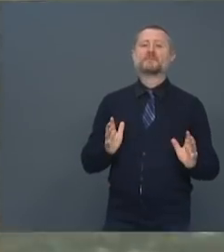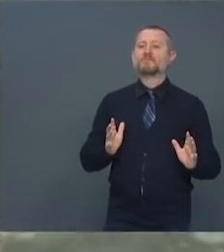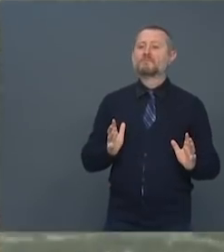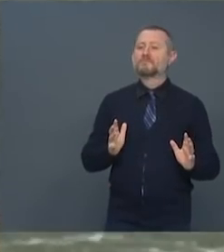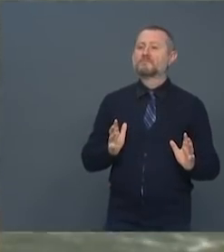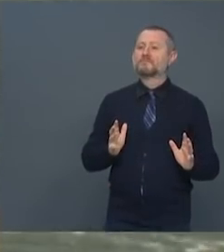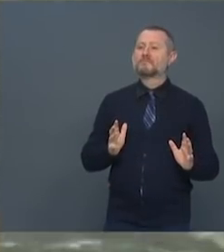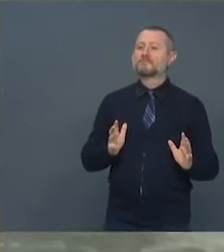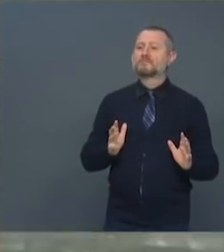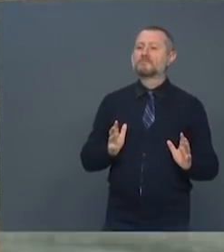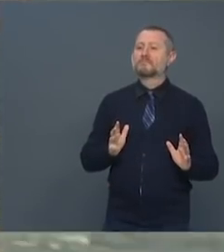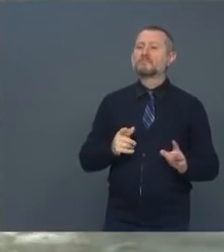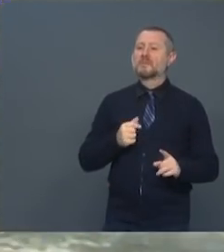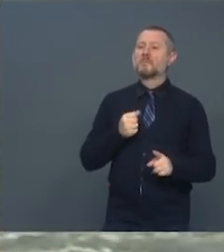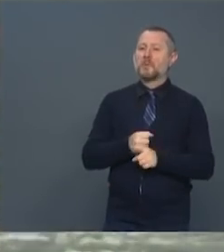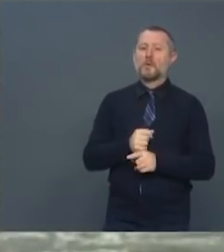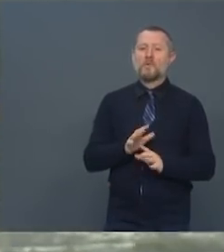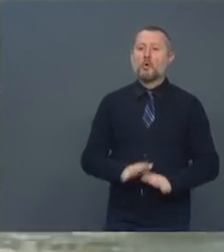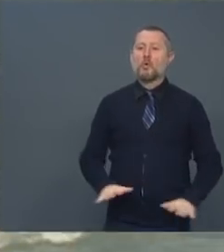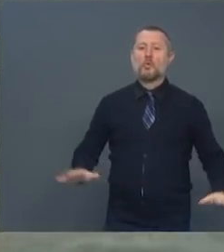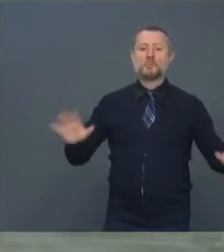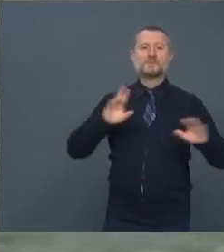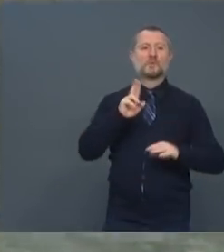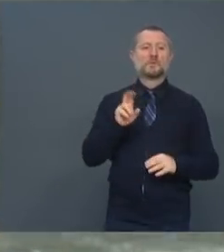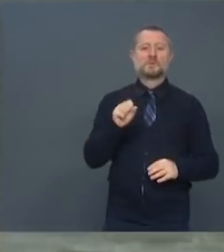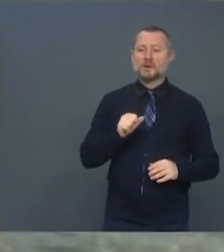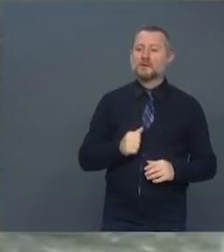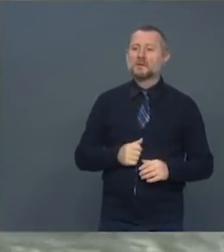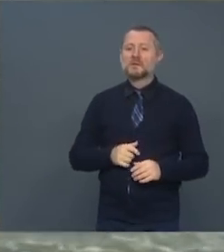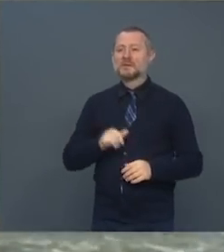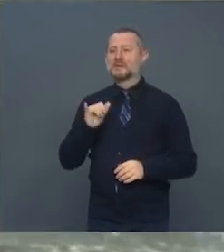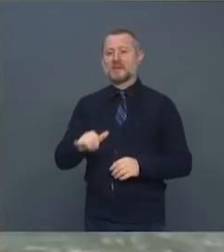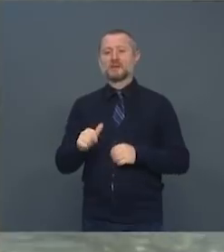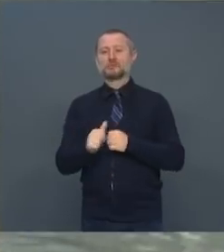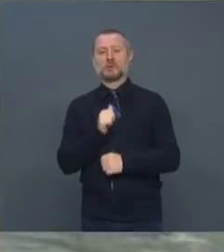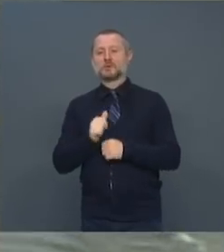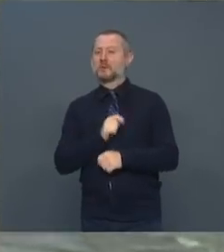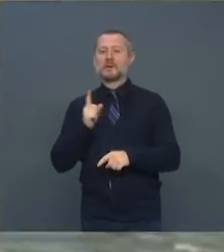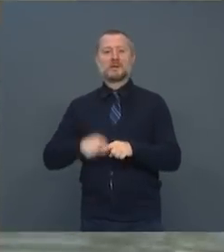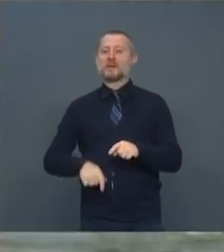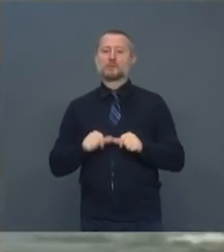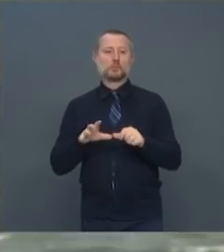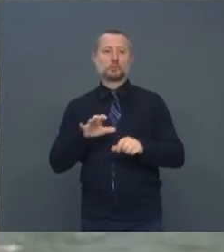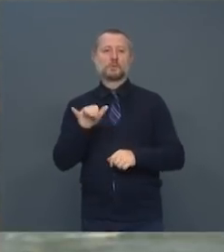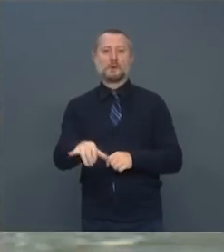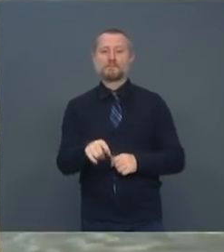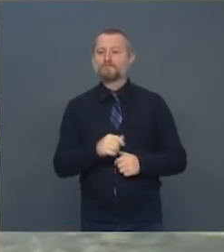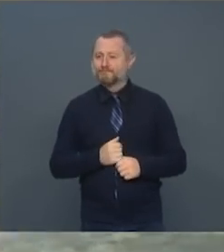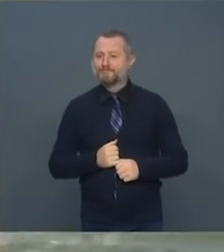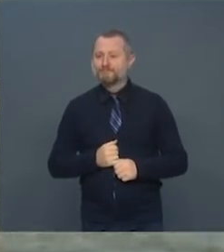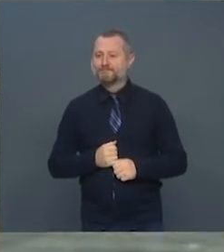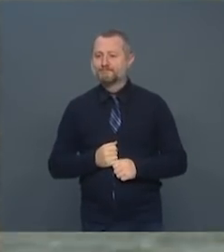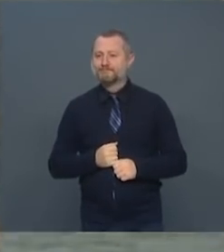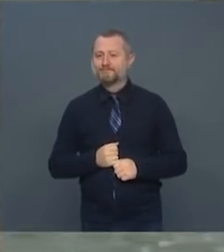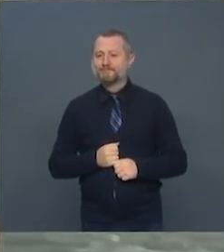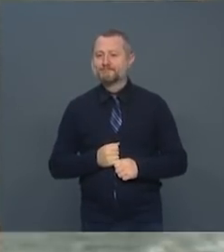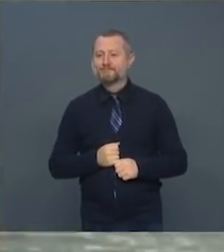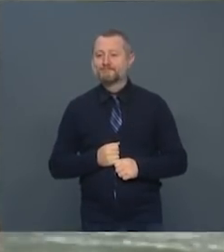undeniable. That is a dangerous pattern in life. You know where else you see that